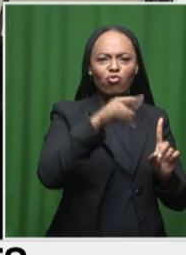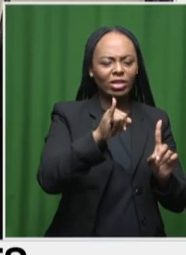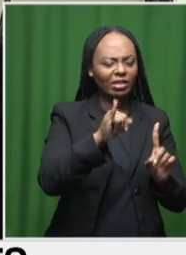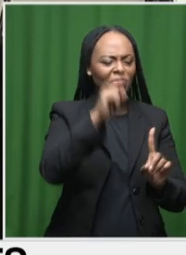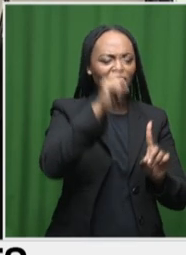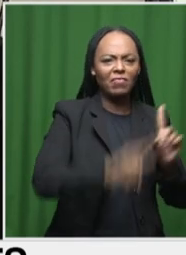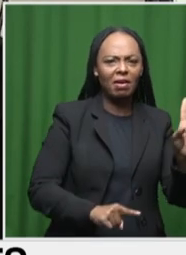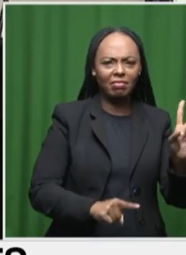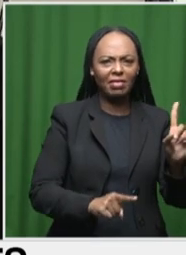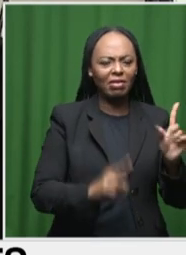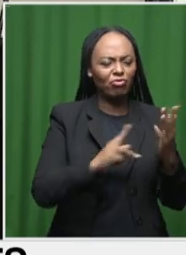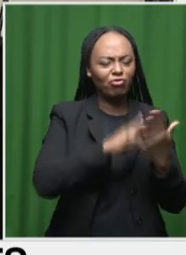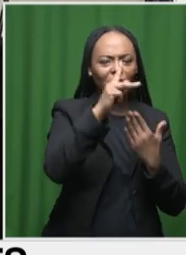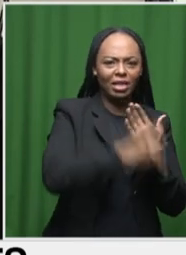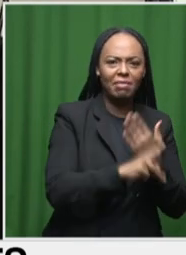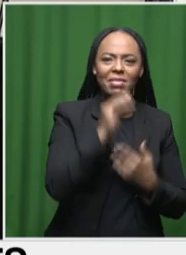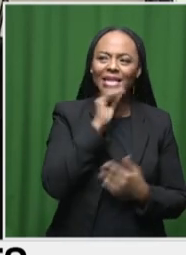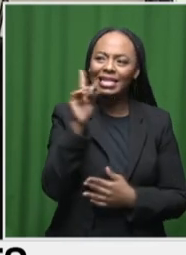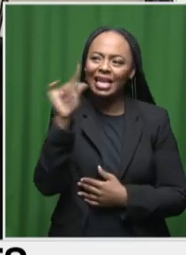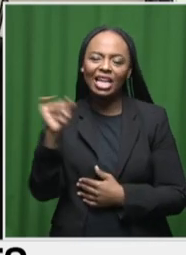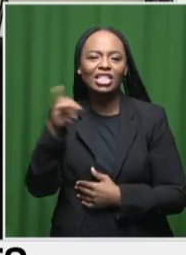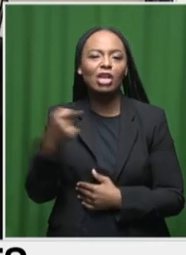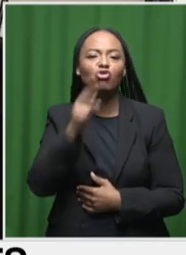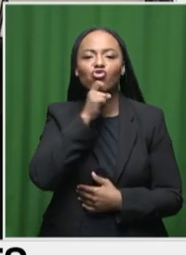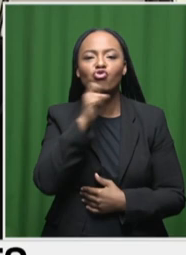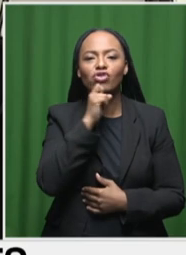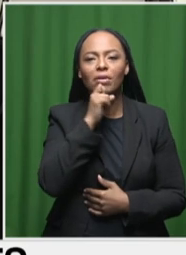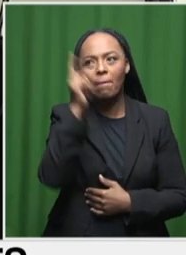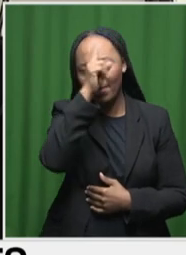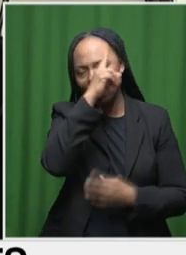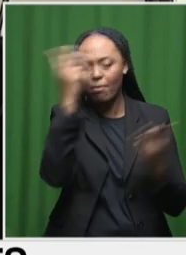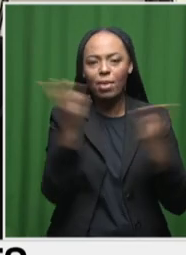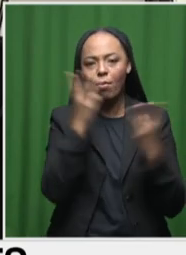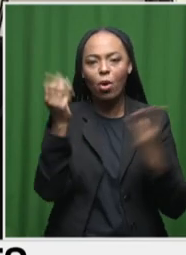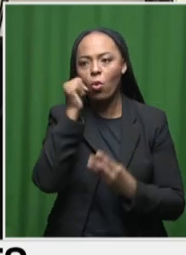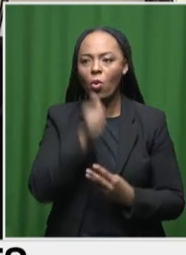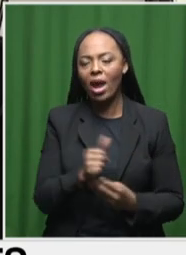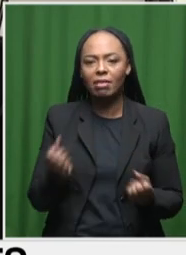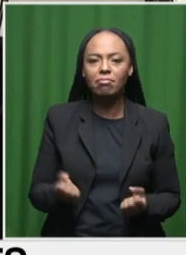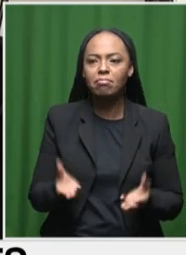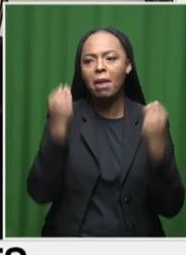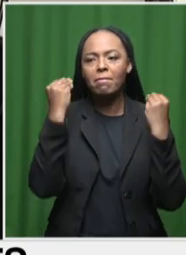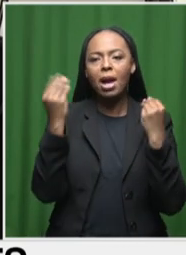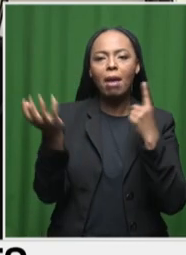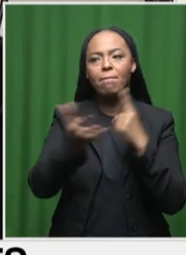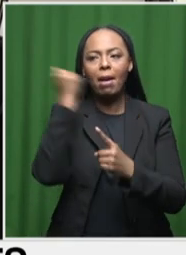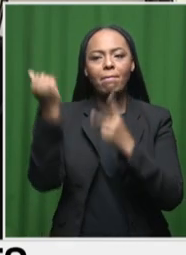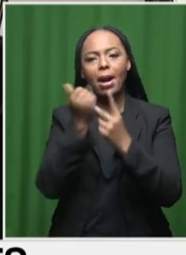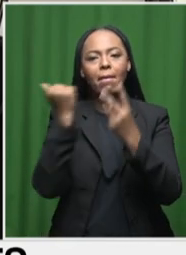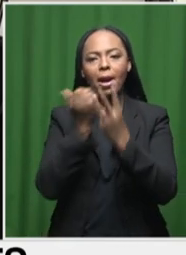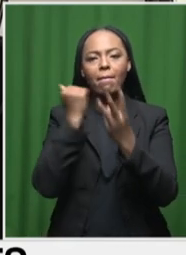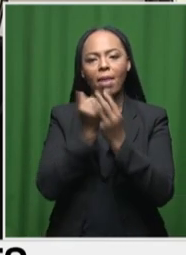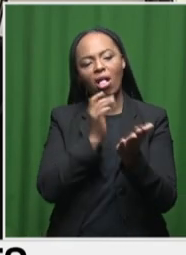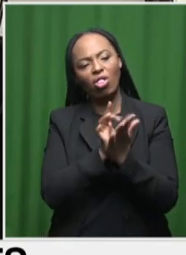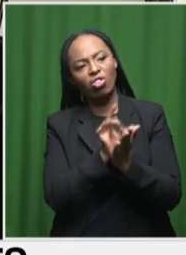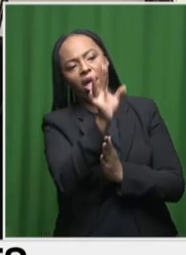just uses black people in the party, and when they've served, you know, their purpose, they are discarded?